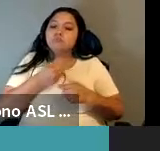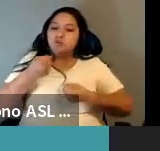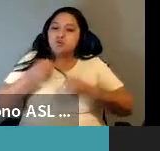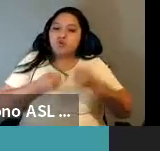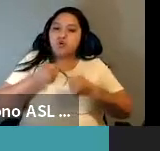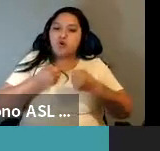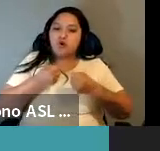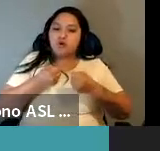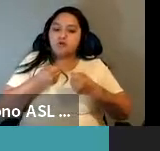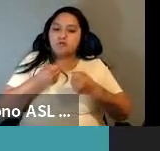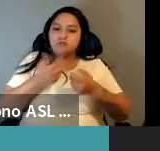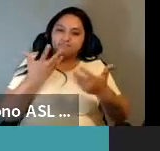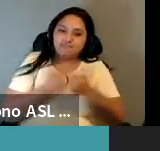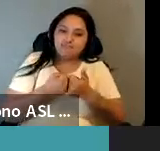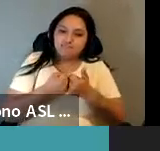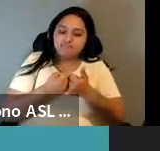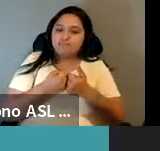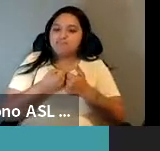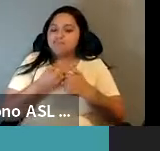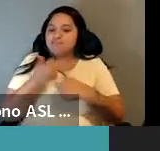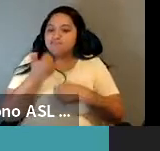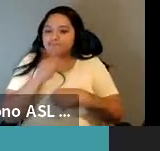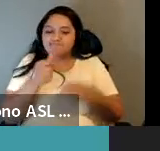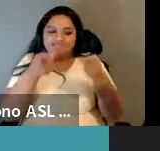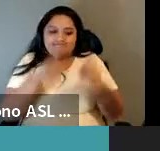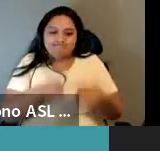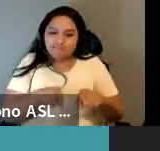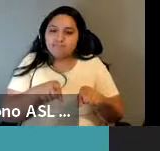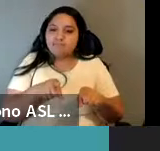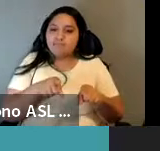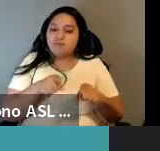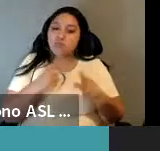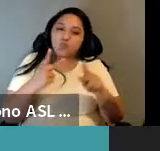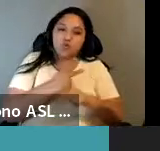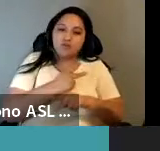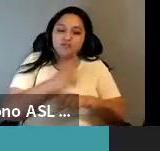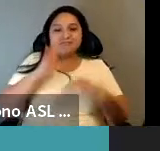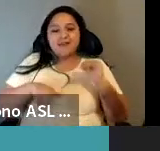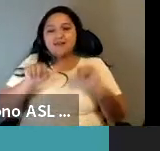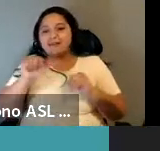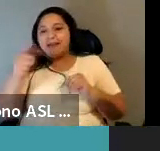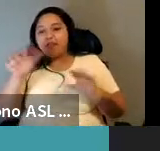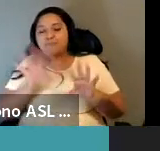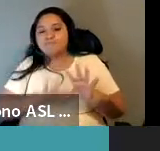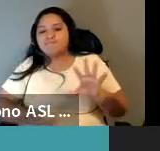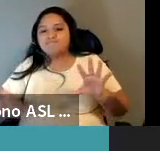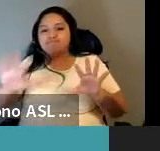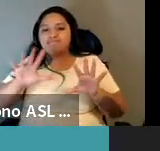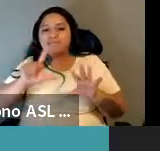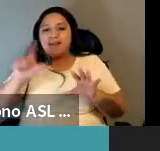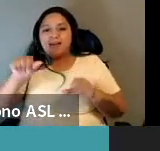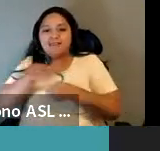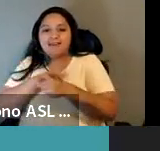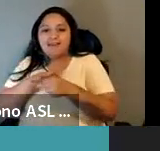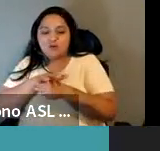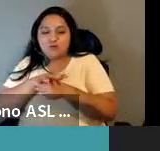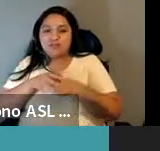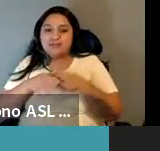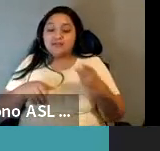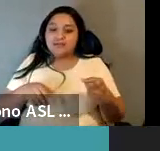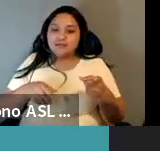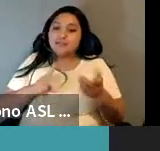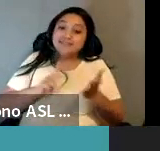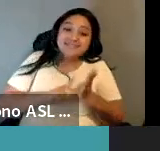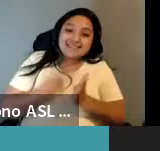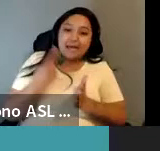anywhere else in the county, at a rate of 2 to 1 compared to the rest of the county. So half of all